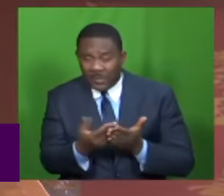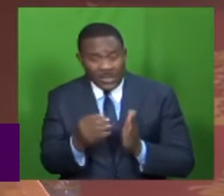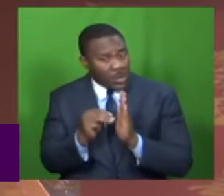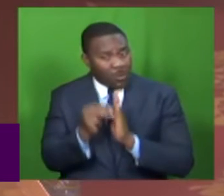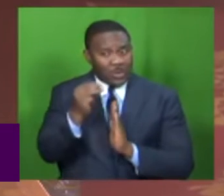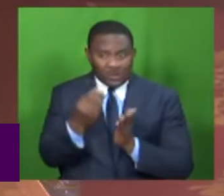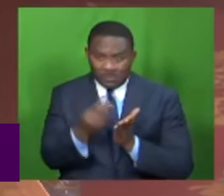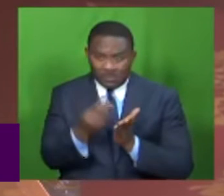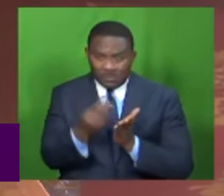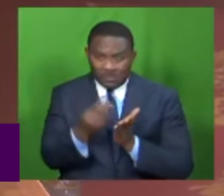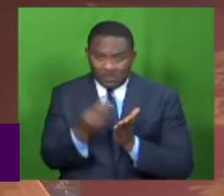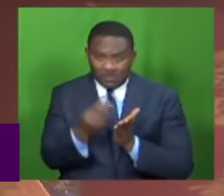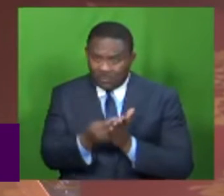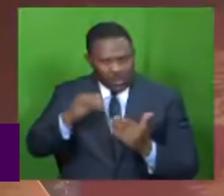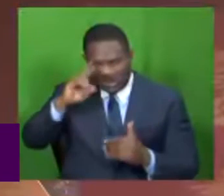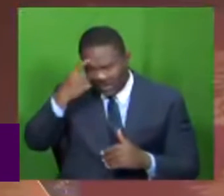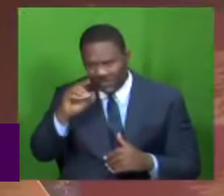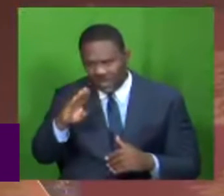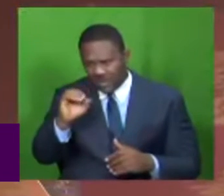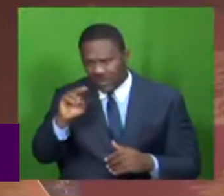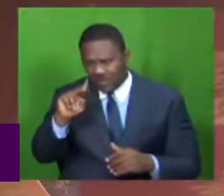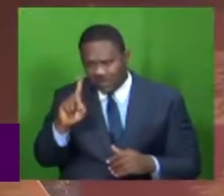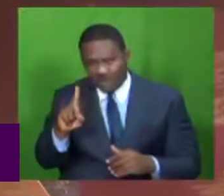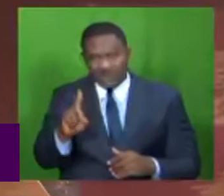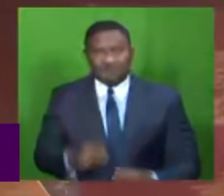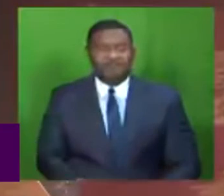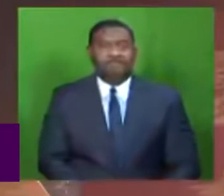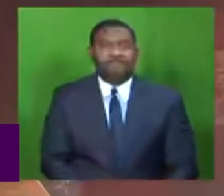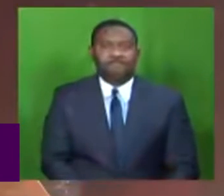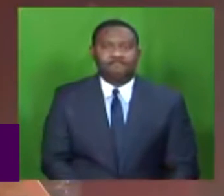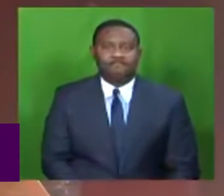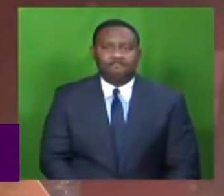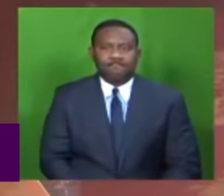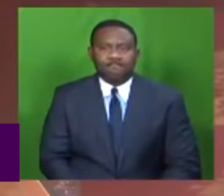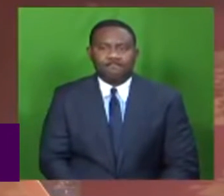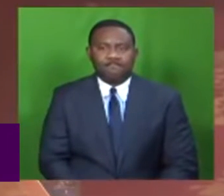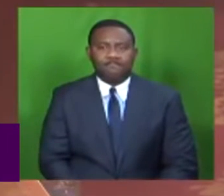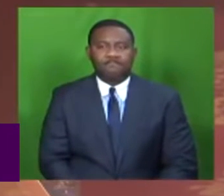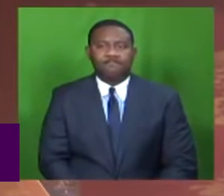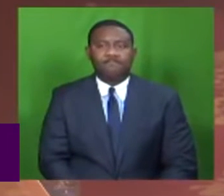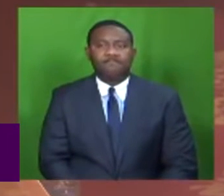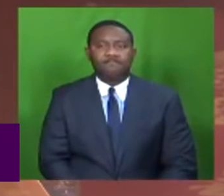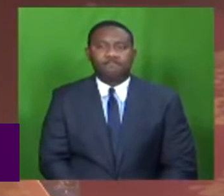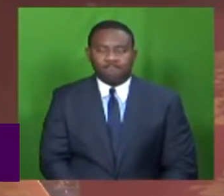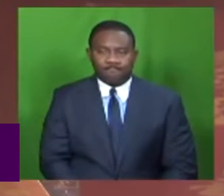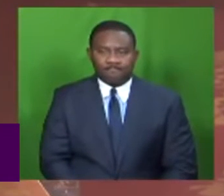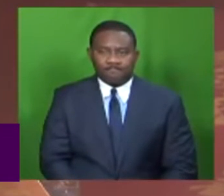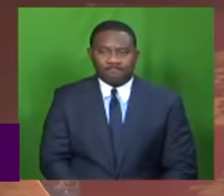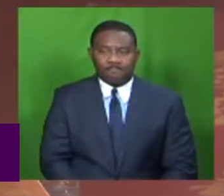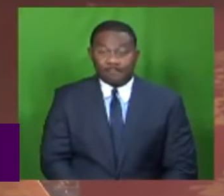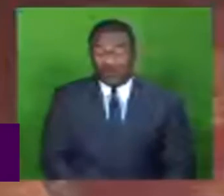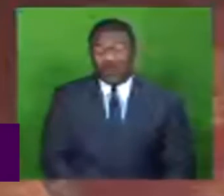principles, like all government bonds, in line with government's fiscal commitments. Mr. Speaker, in seeking to understand